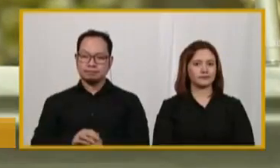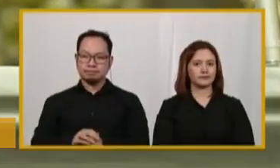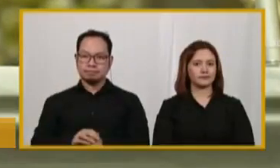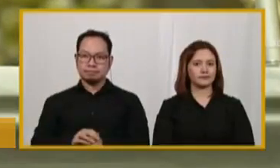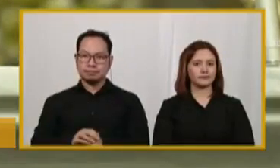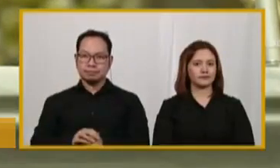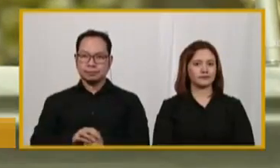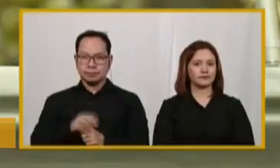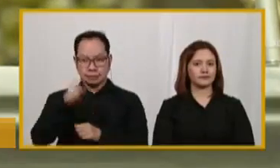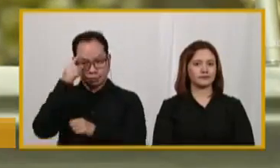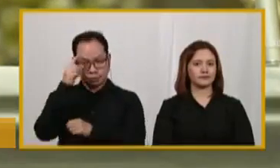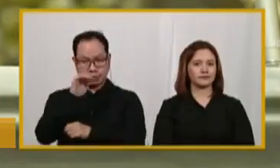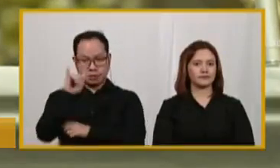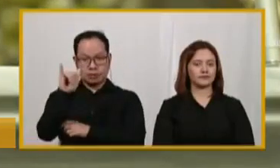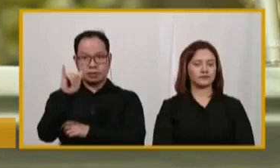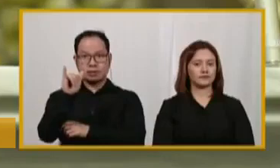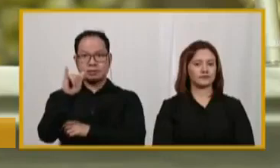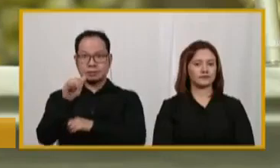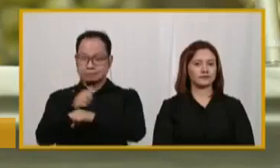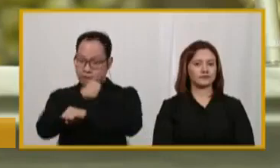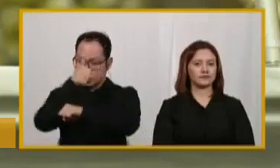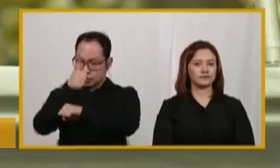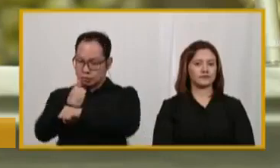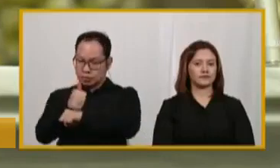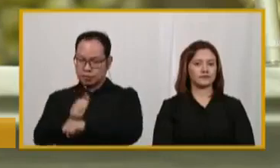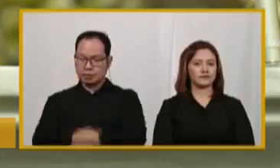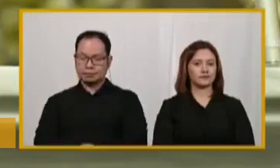perpetual institution."